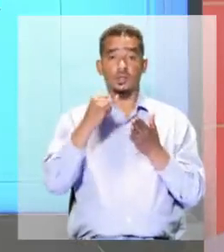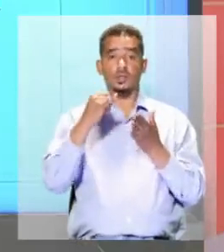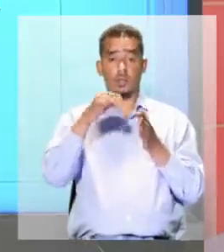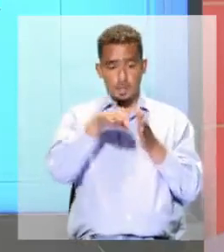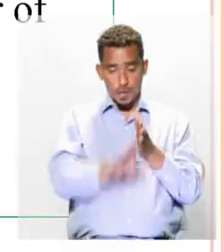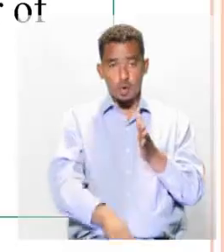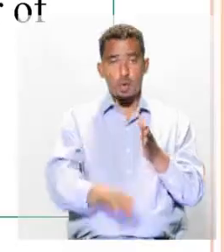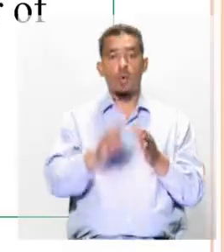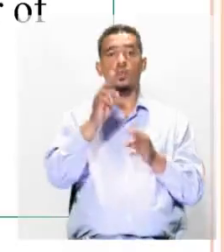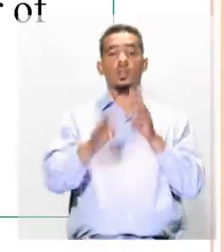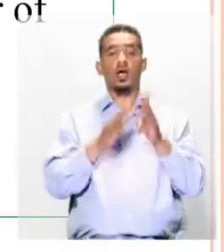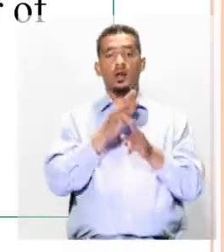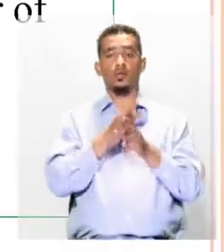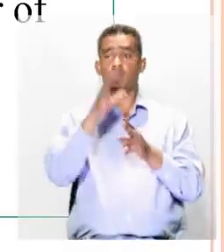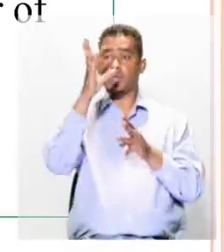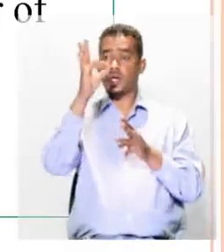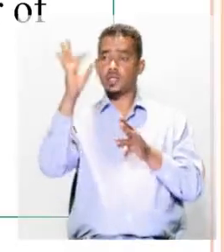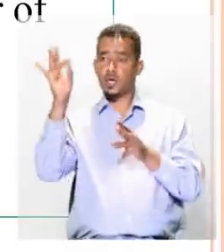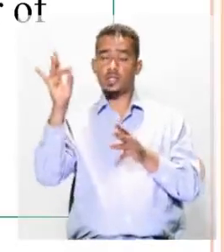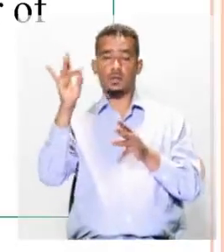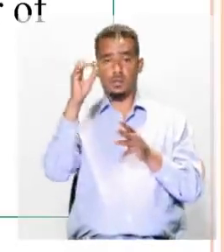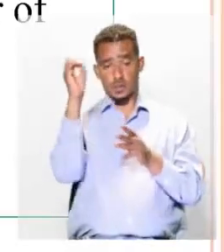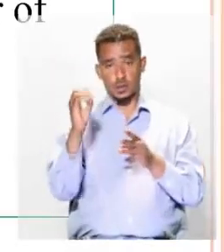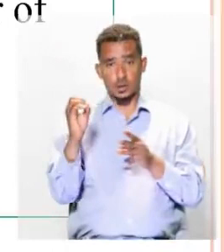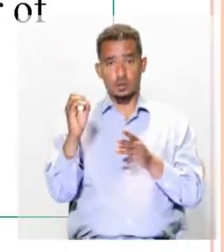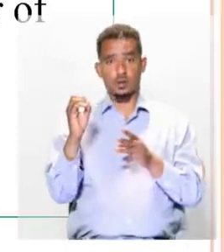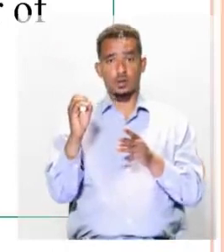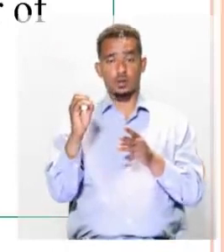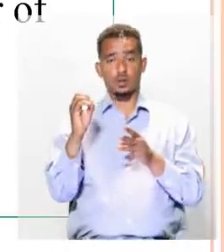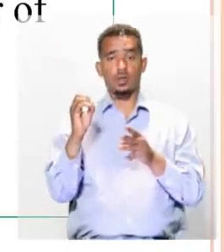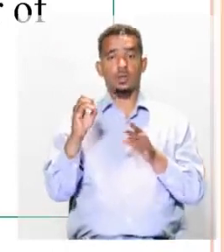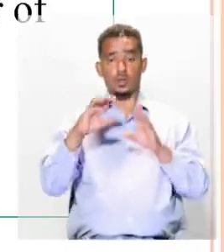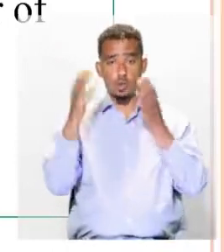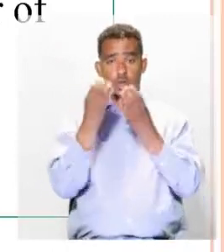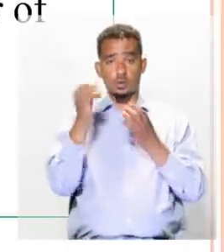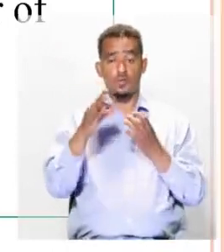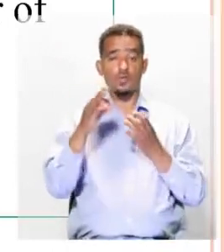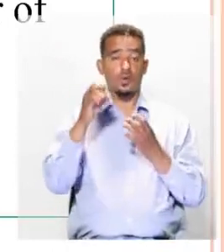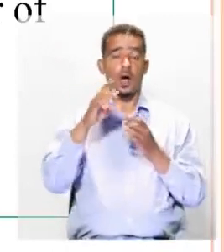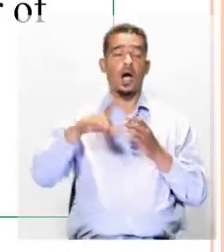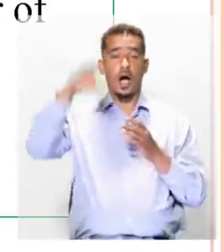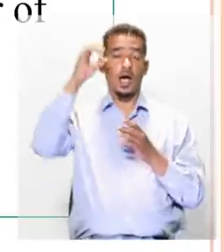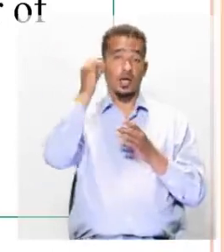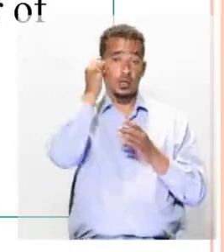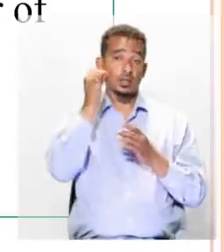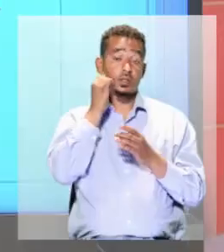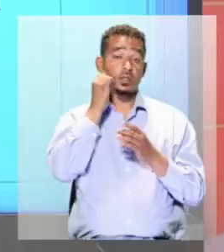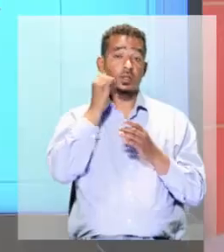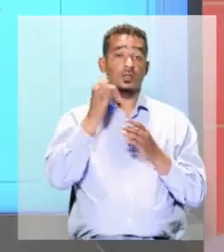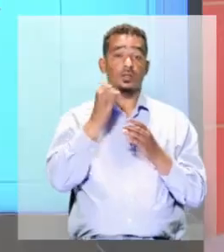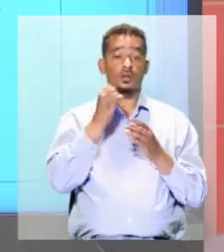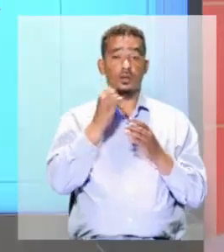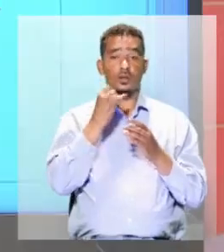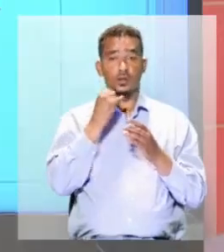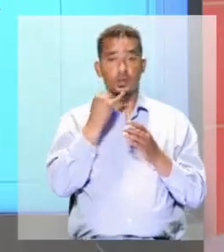the world average, less than 98%. The context of high sex ratio in these countries